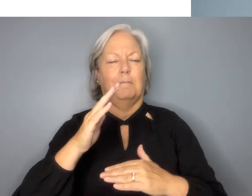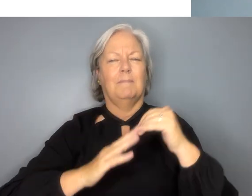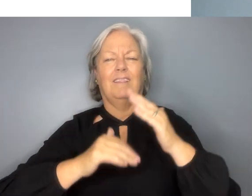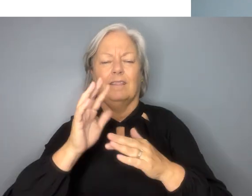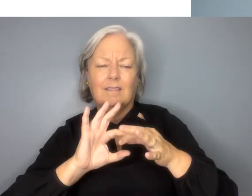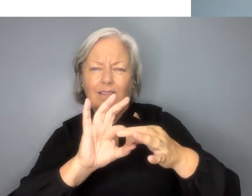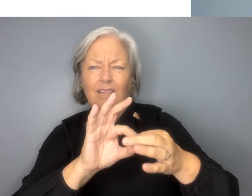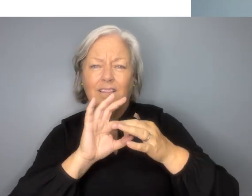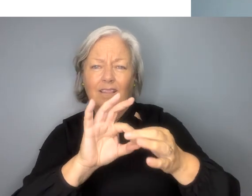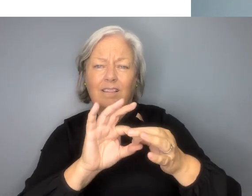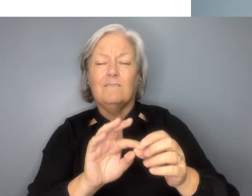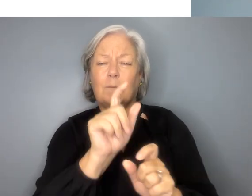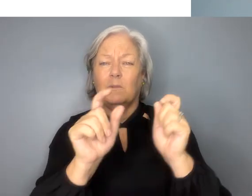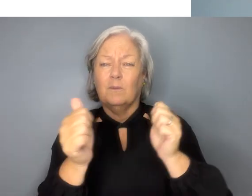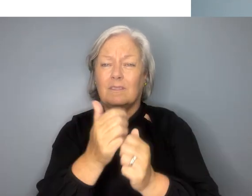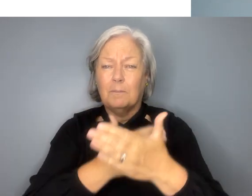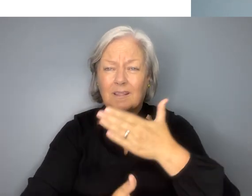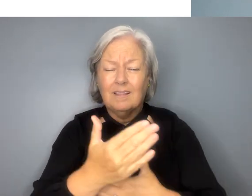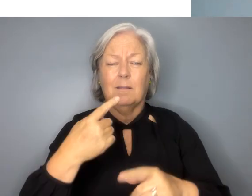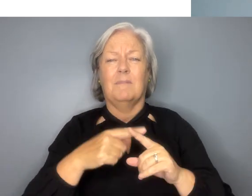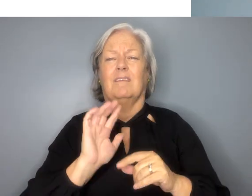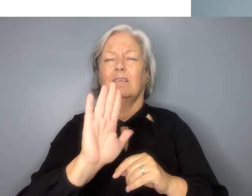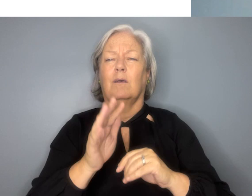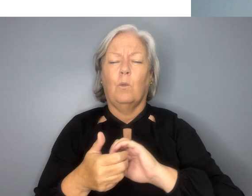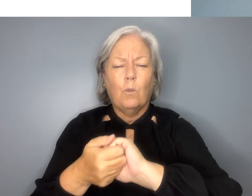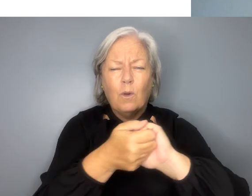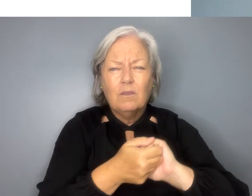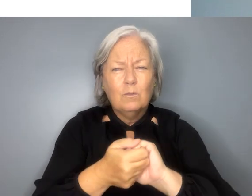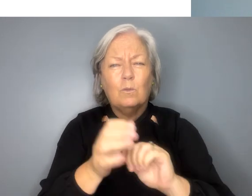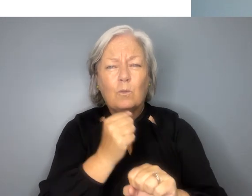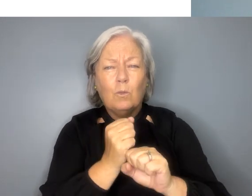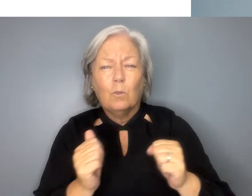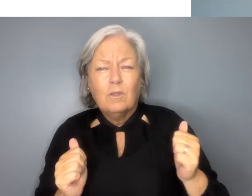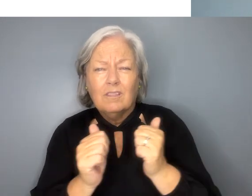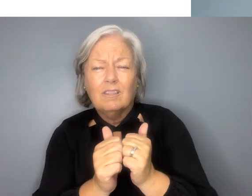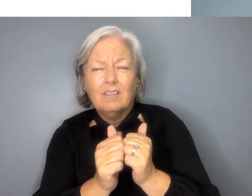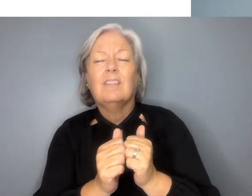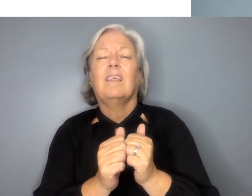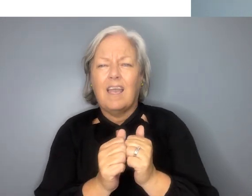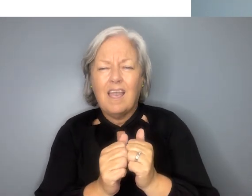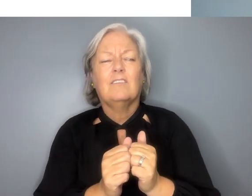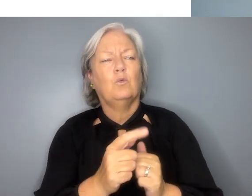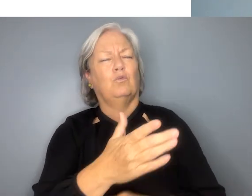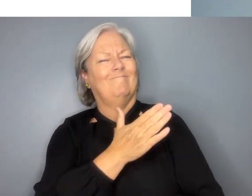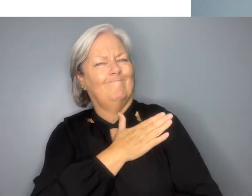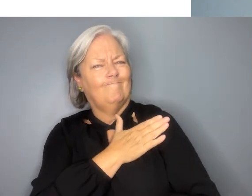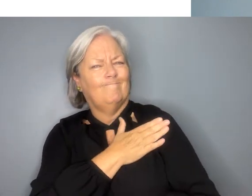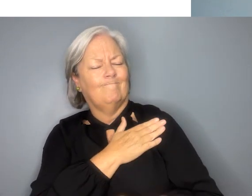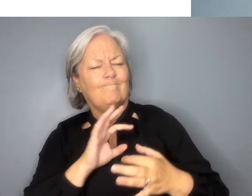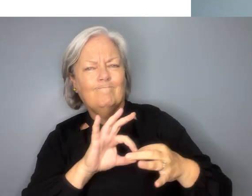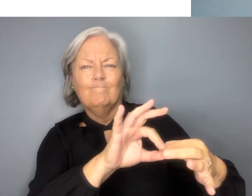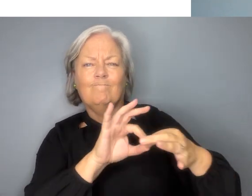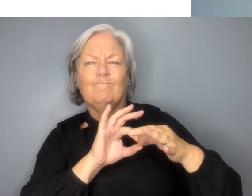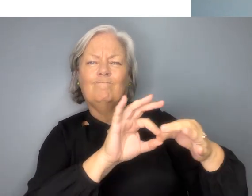building relationships and the need for people with disabilities and their organizations to work with us and to proactively seek us out.